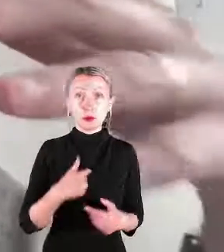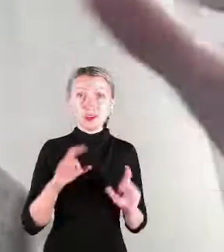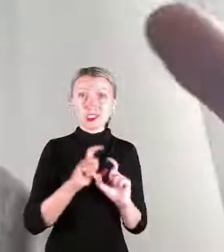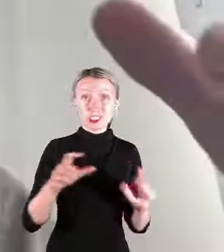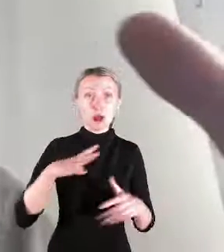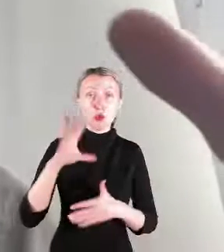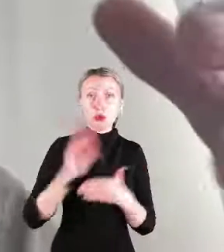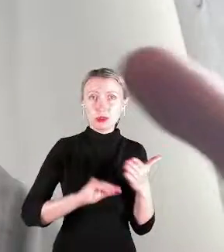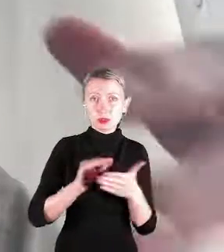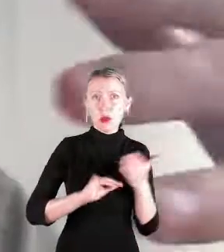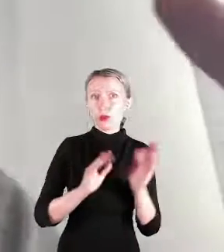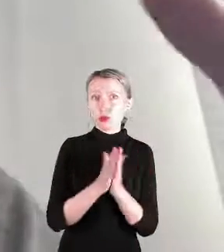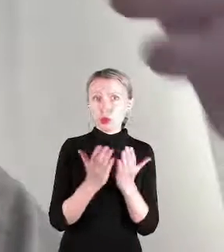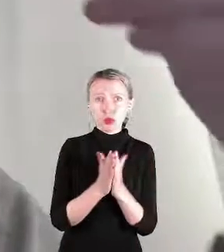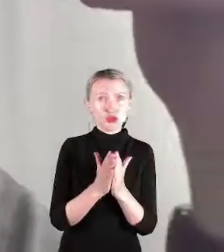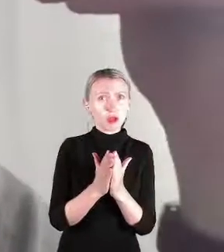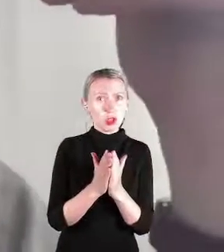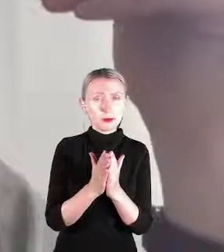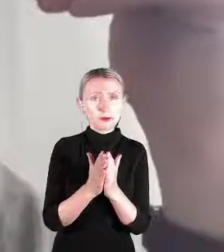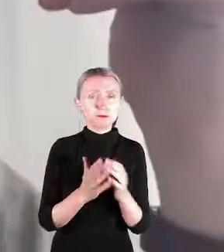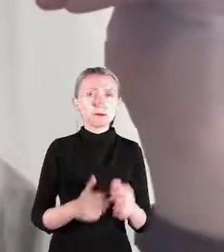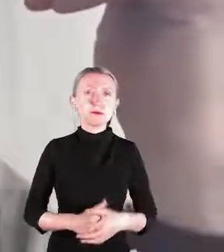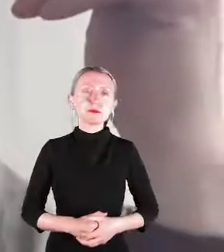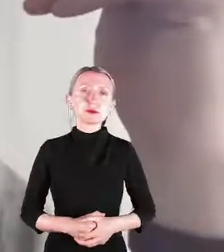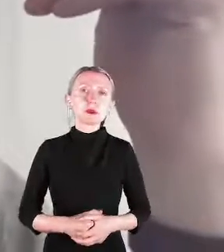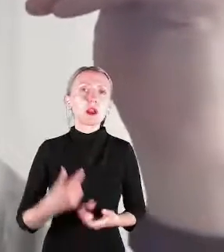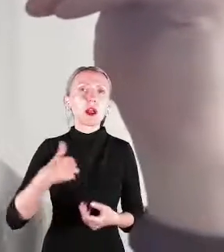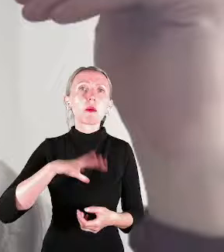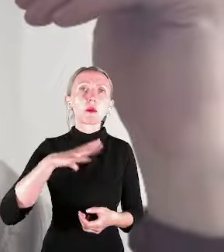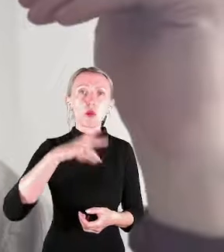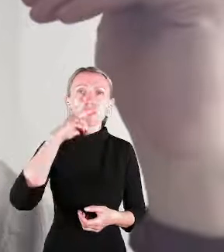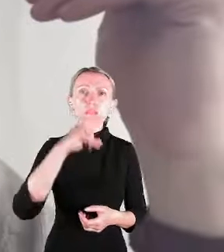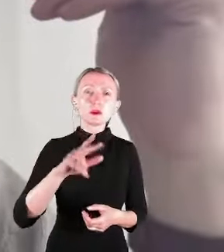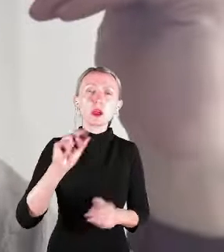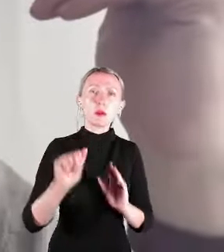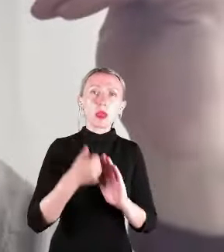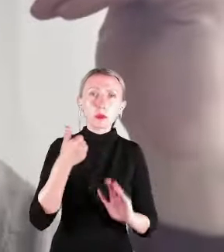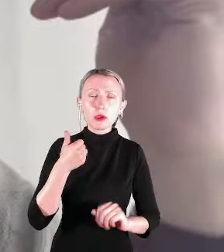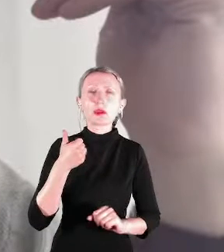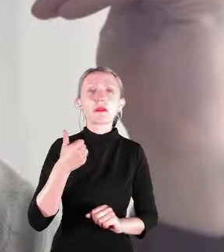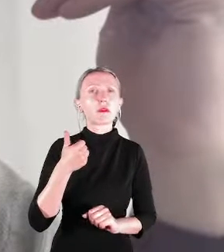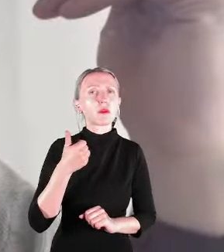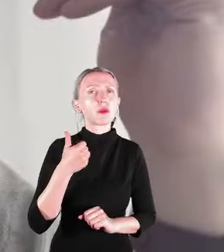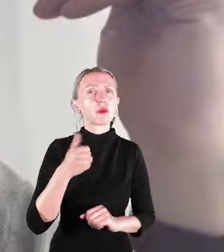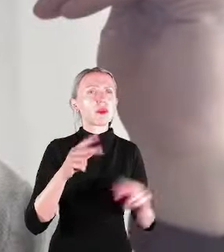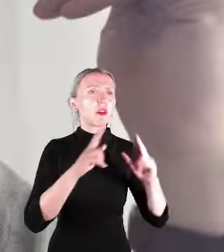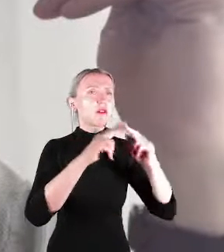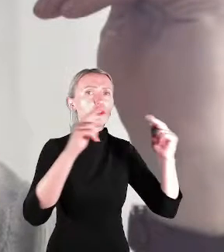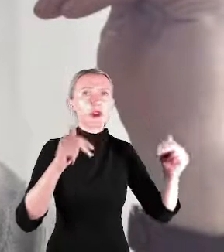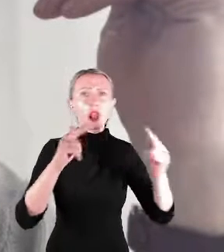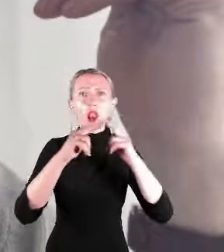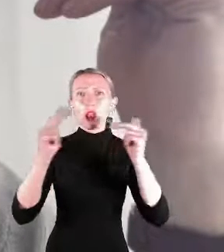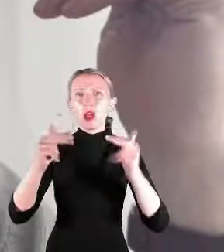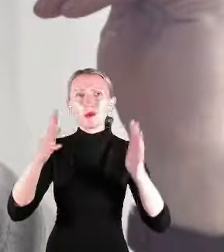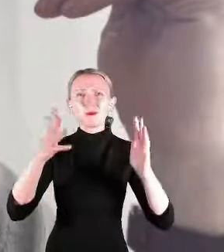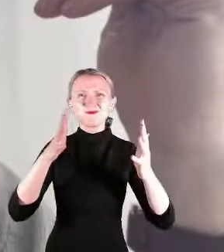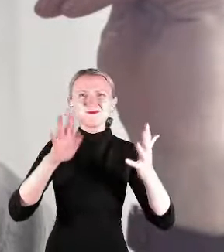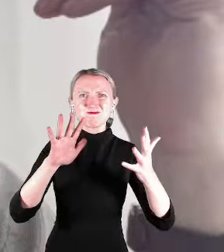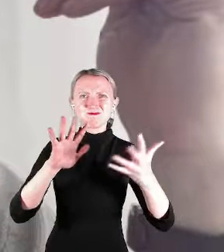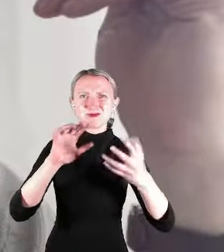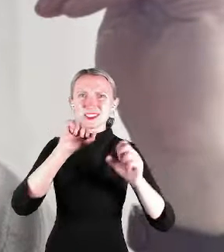the decay and the demolition of these villas, and they saved a couple of